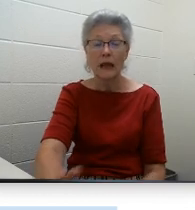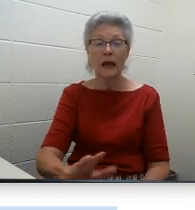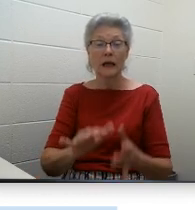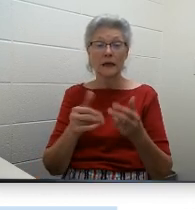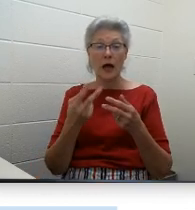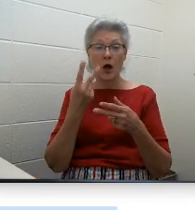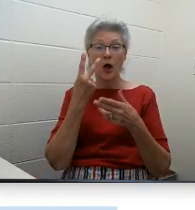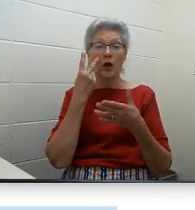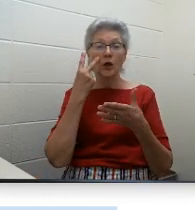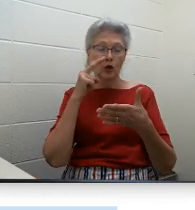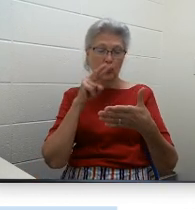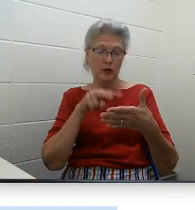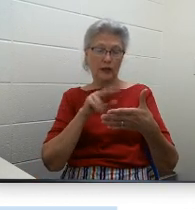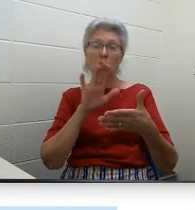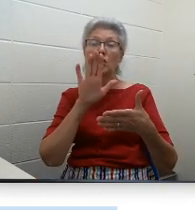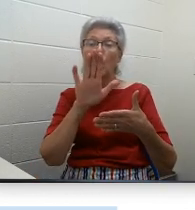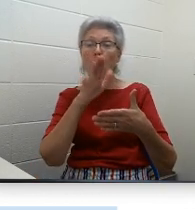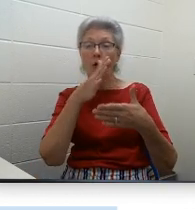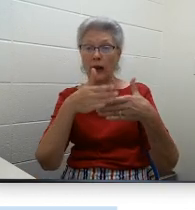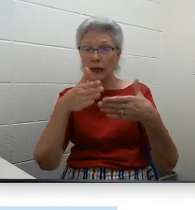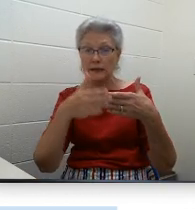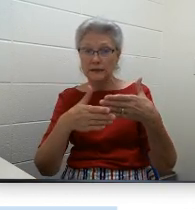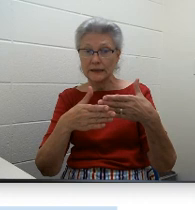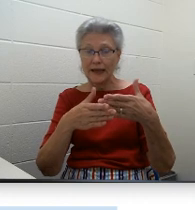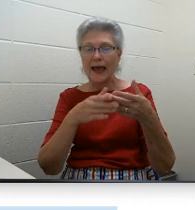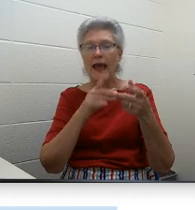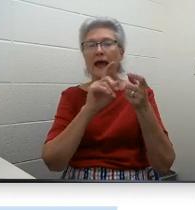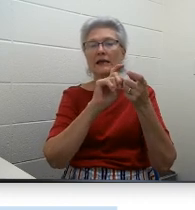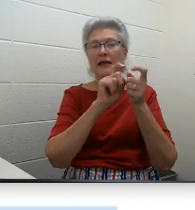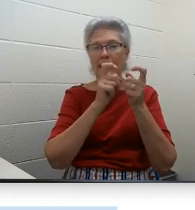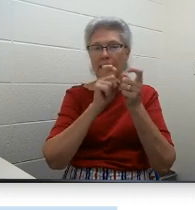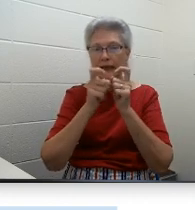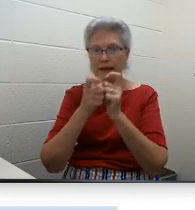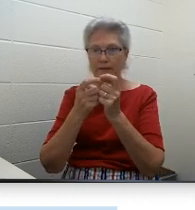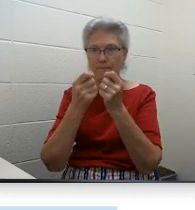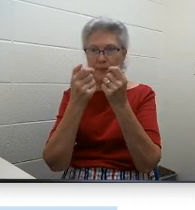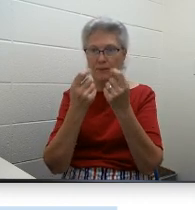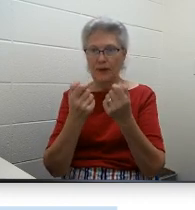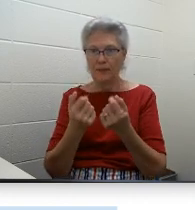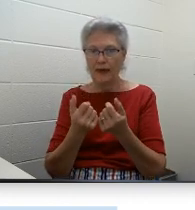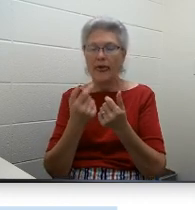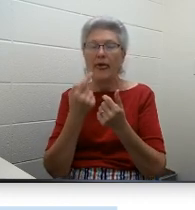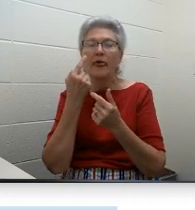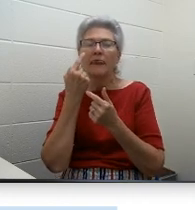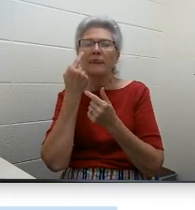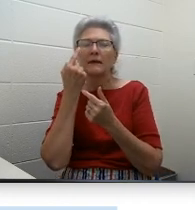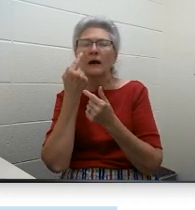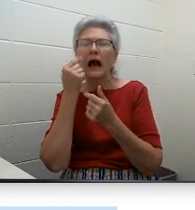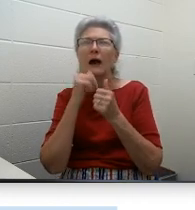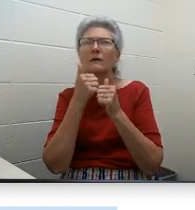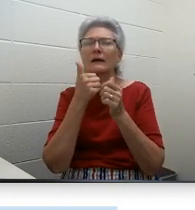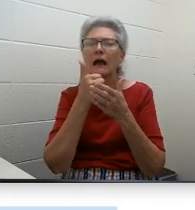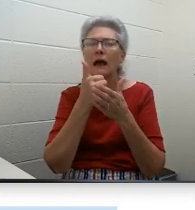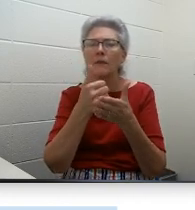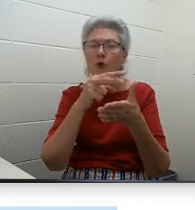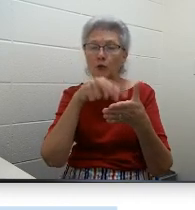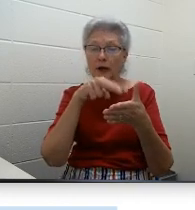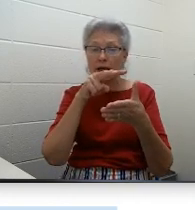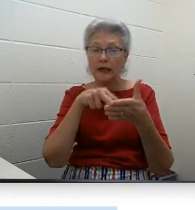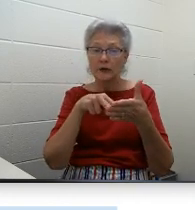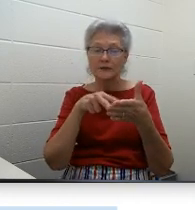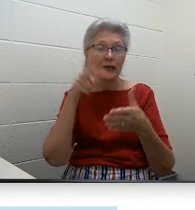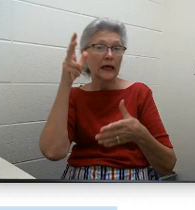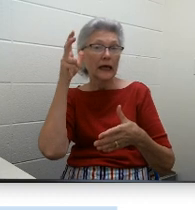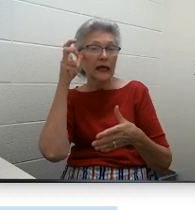Now look back at your ending and edit. Think about how you can help readers see, feel, hear, taste, and whatnot